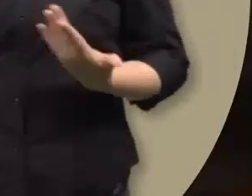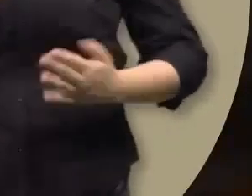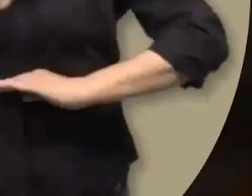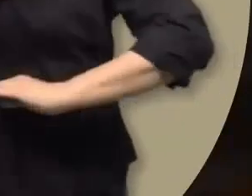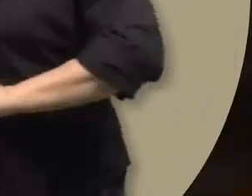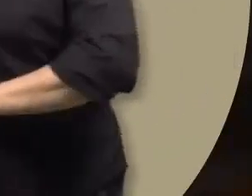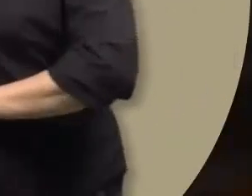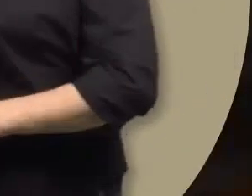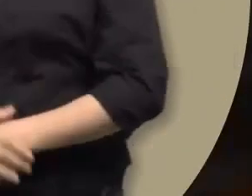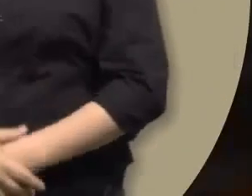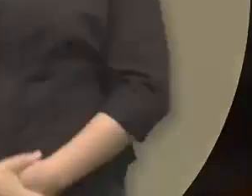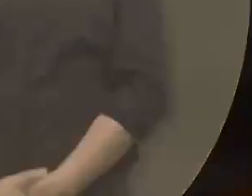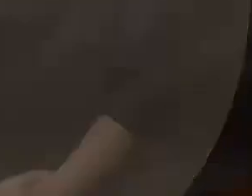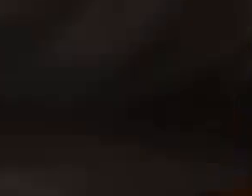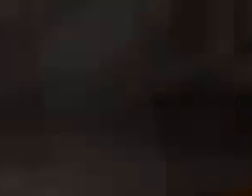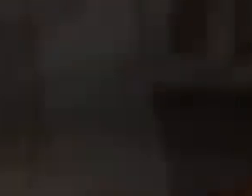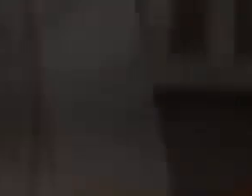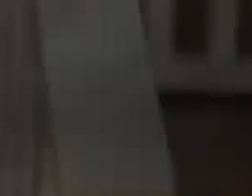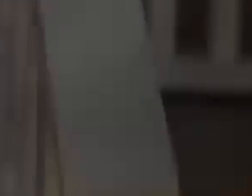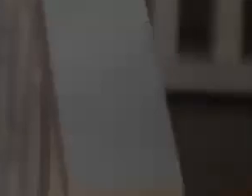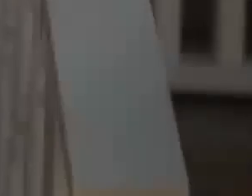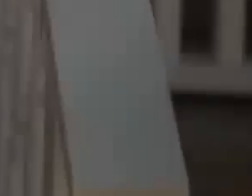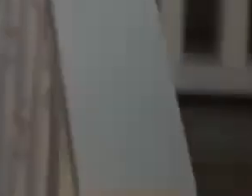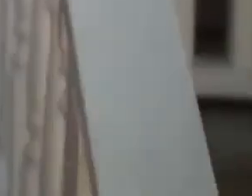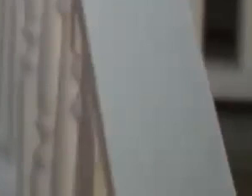complete. It's, you know.